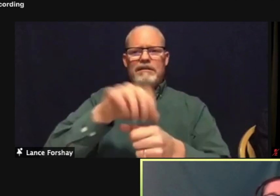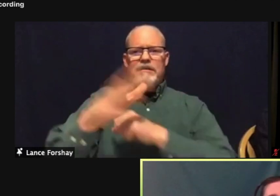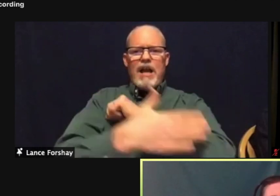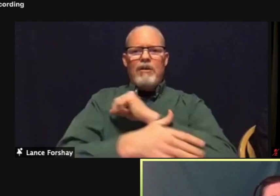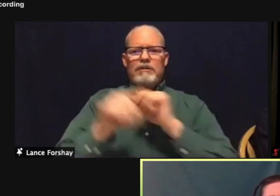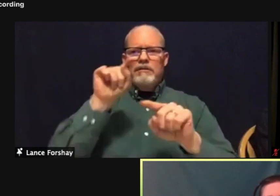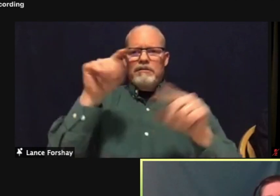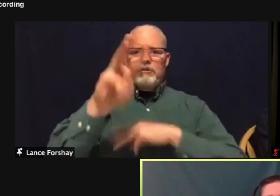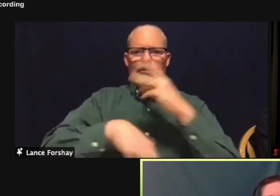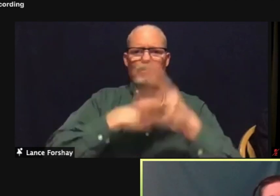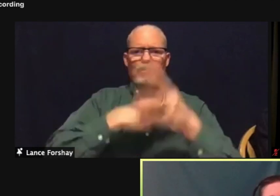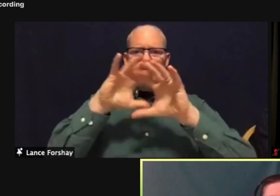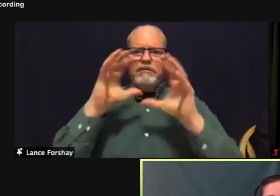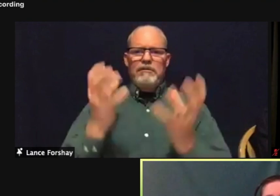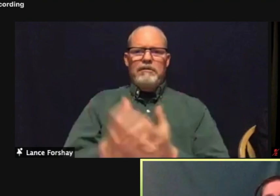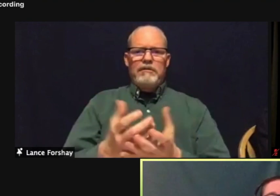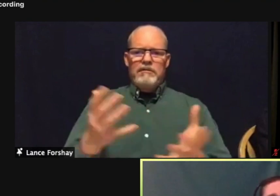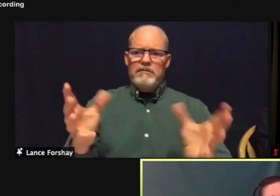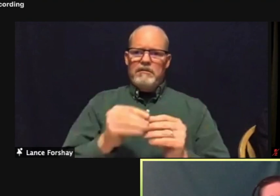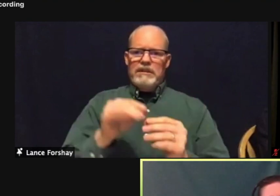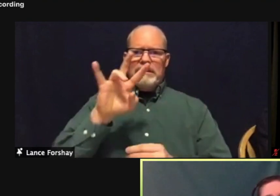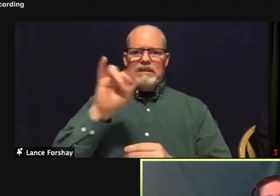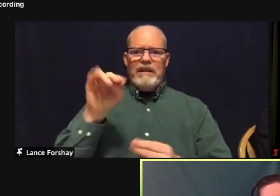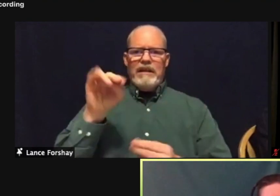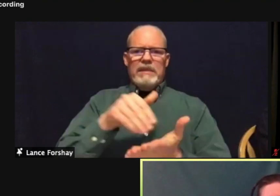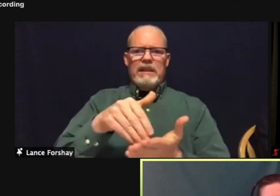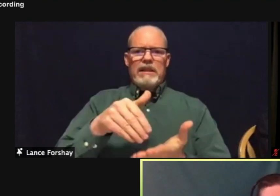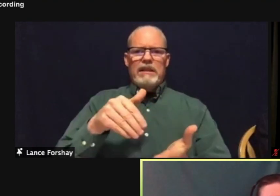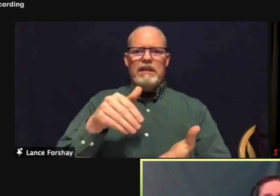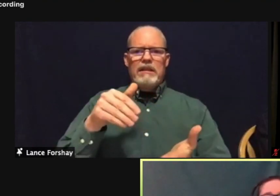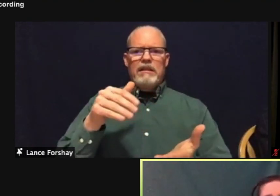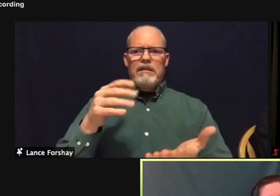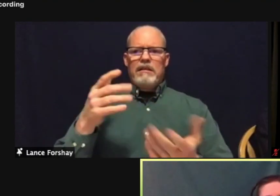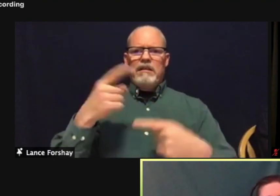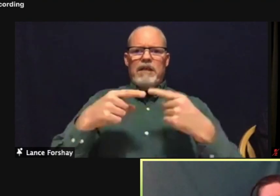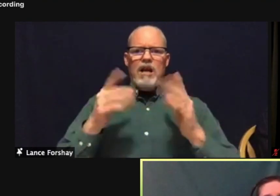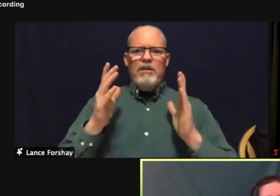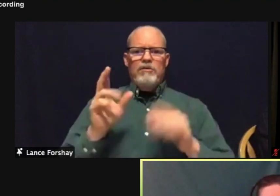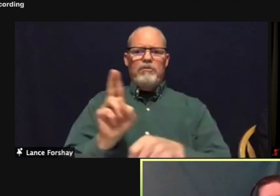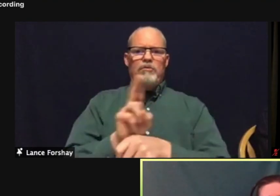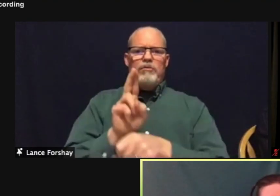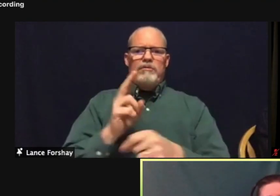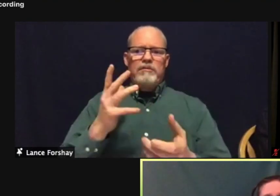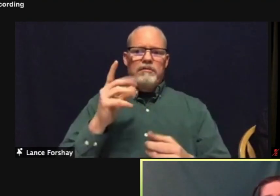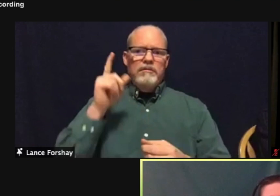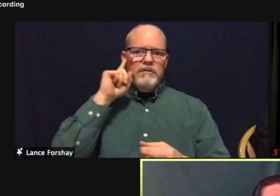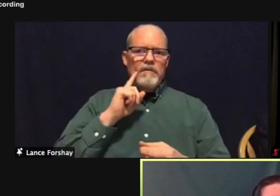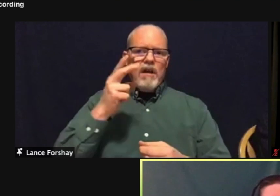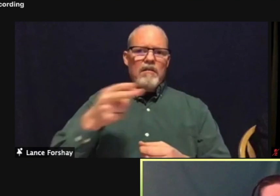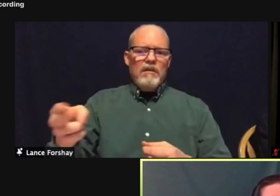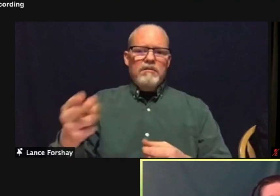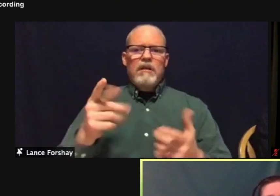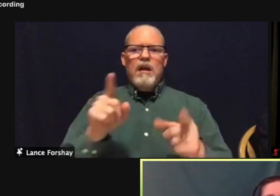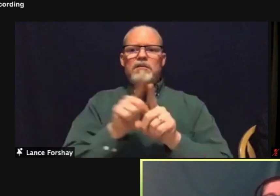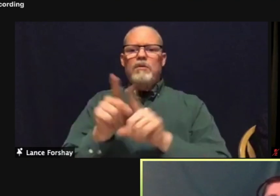the globe. 70 million people use sign language. They are deaf and hard of hearing, as well